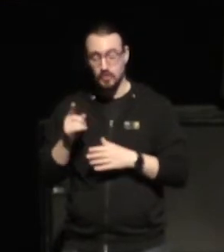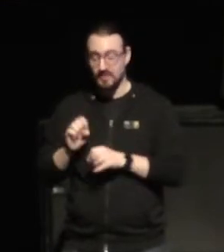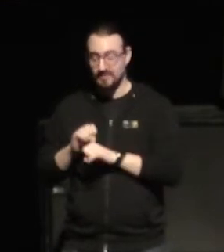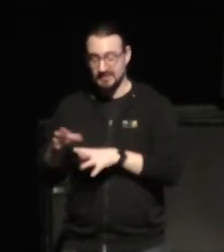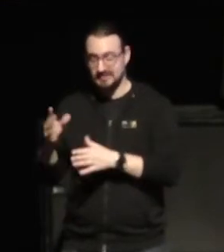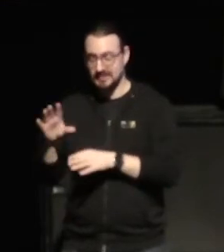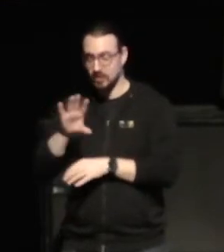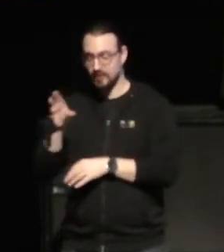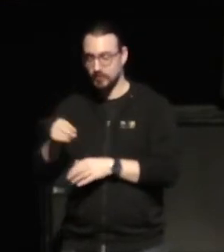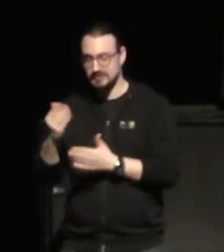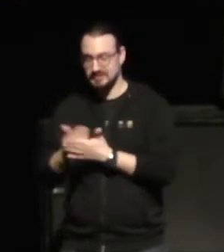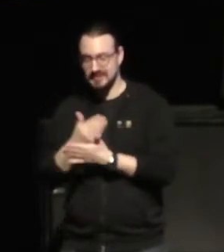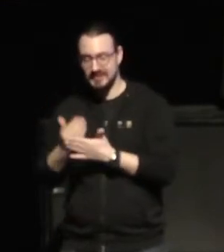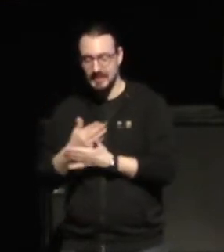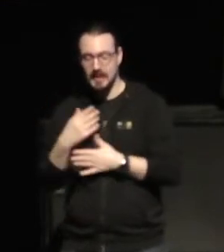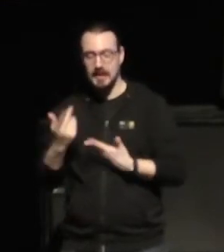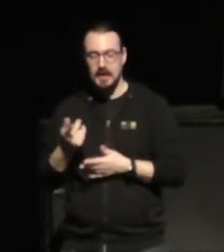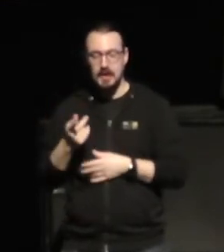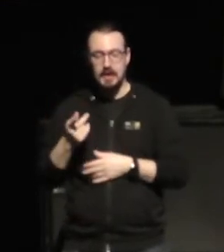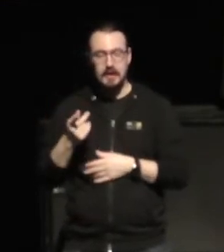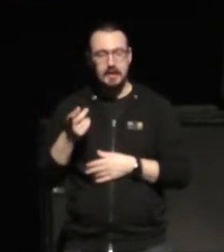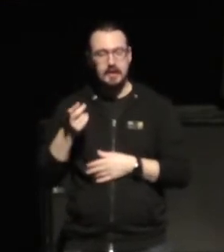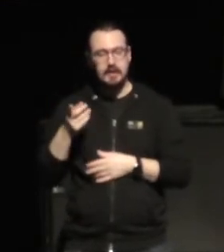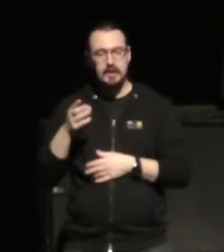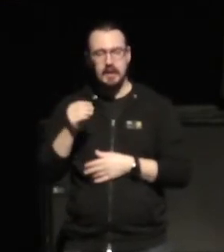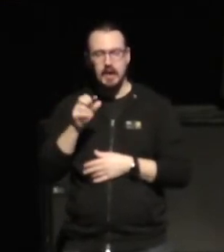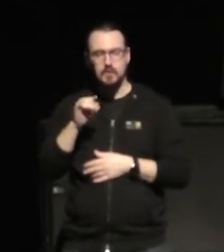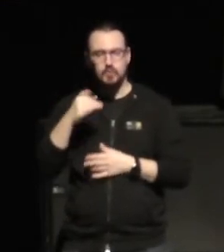African countries, the agriculture is for